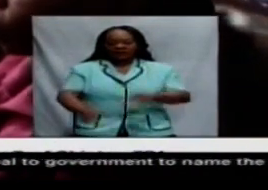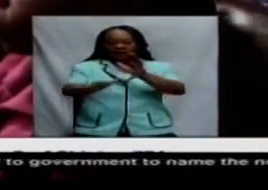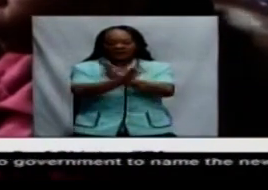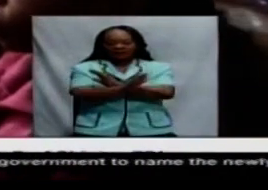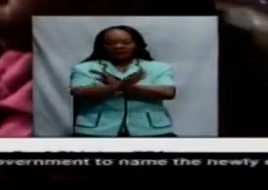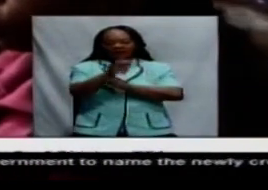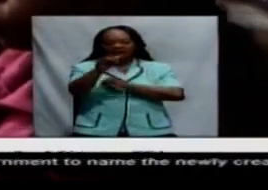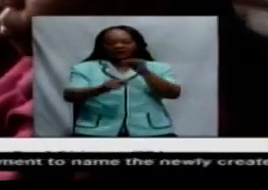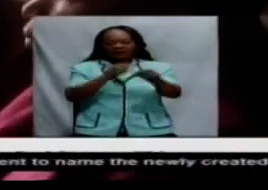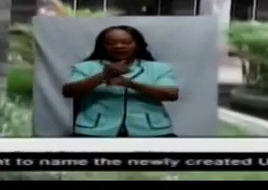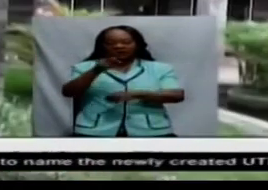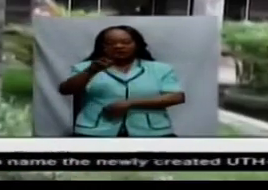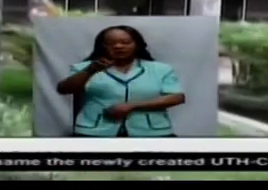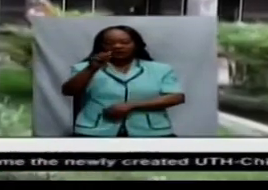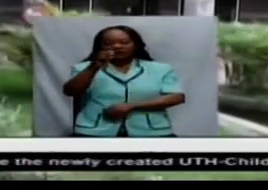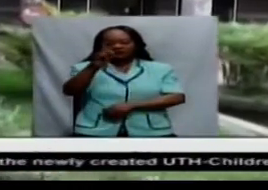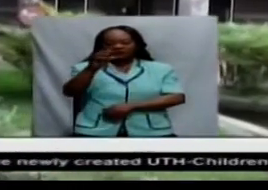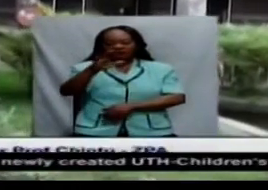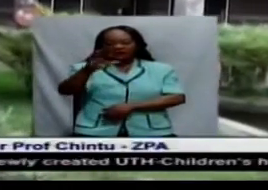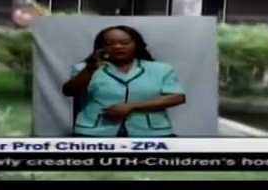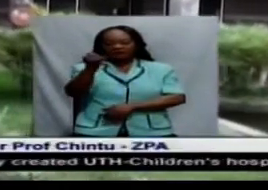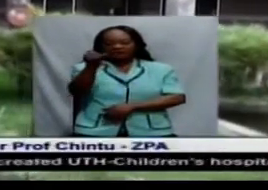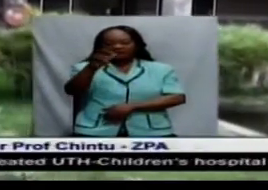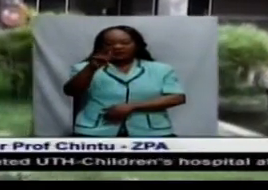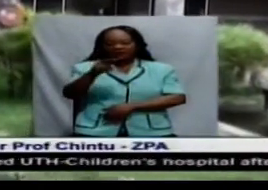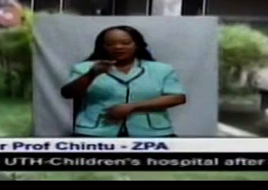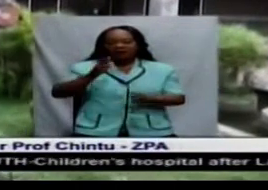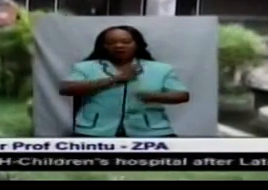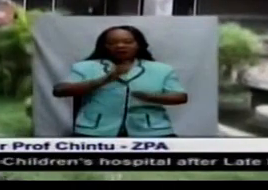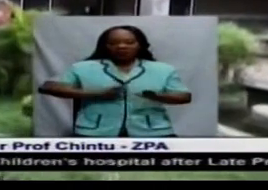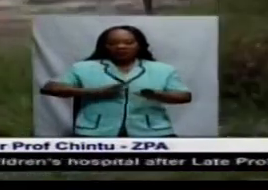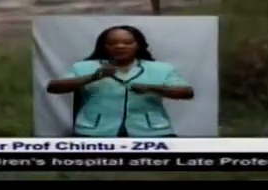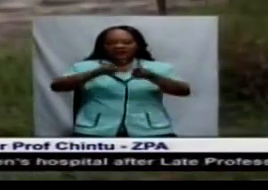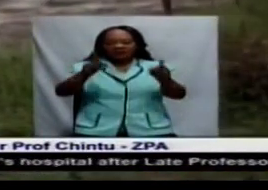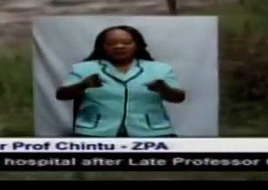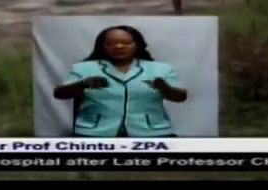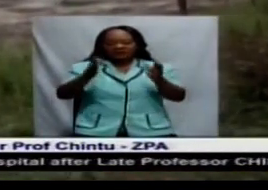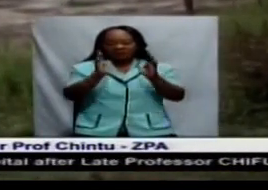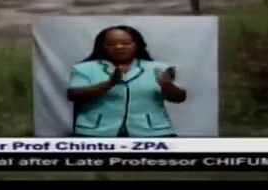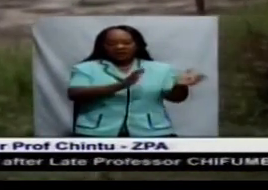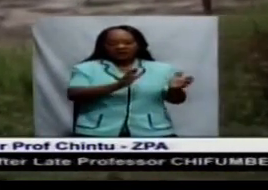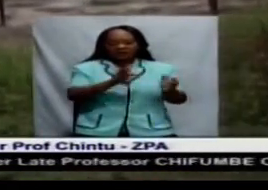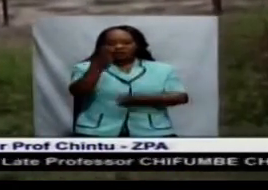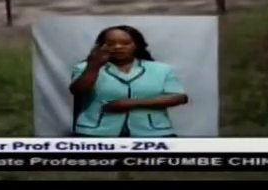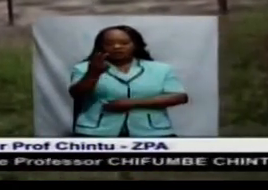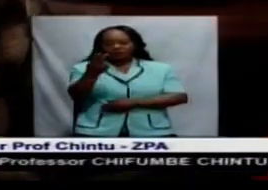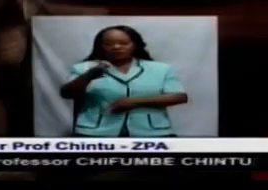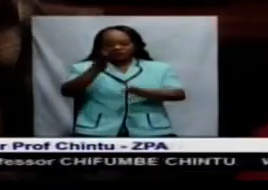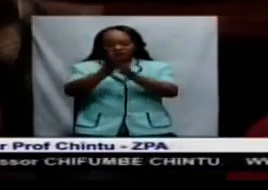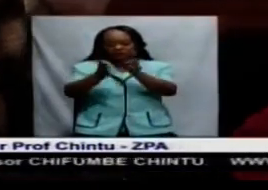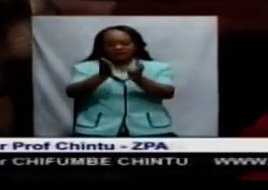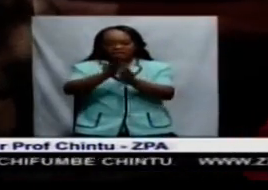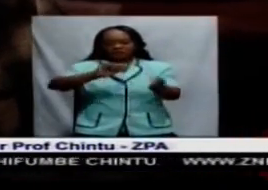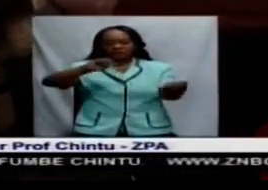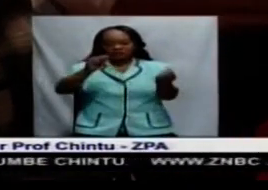Trade Fair Board chairperson has indicated that plans are underway to transform the two facilities. We